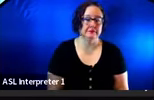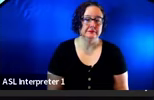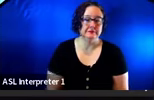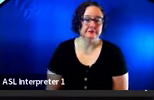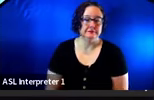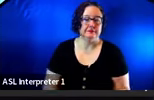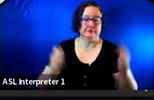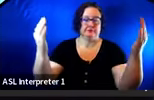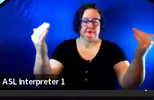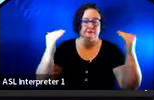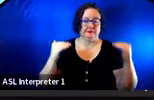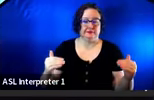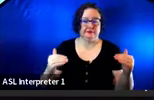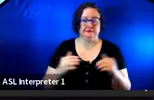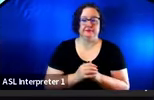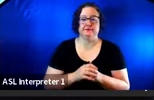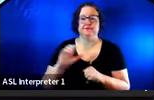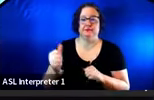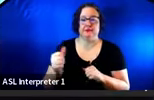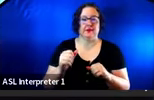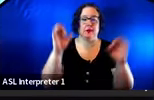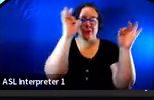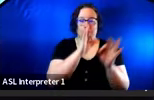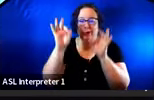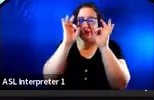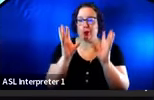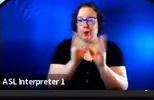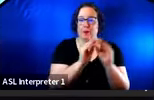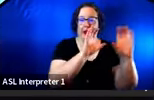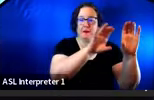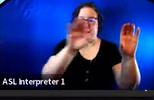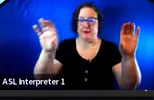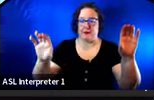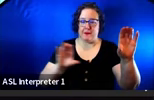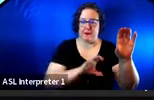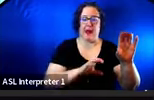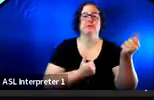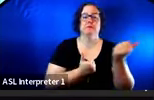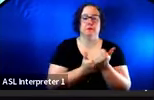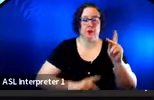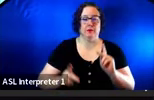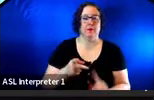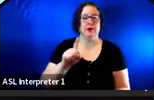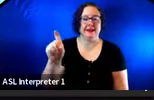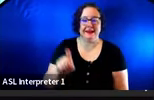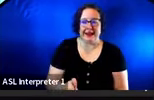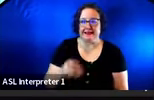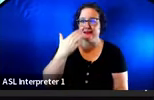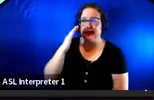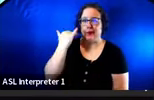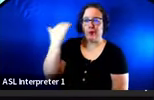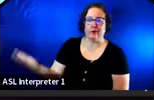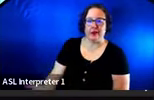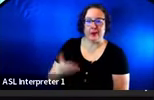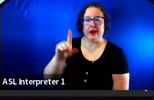So next picture is another Google Meet picture of us supporting some folks in Texas who may be on the call or not. They are the